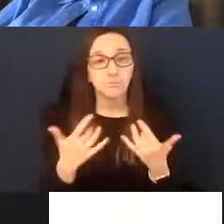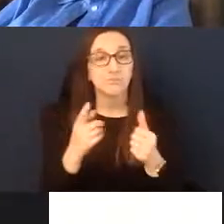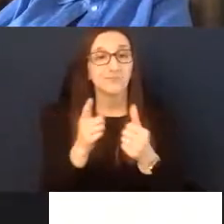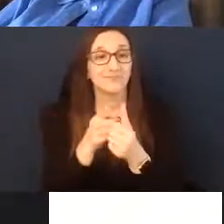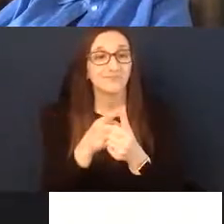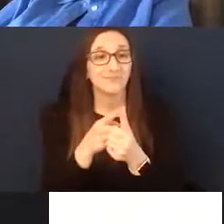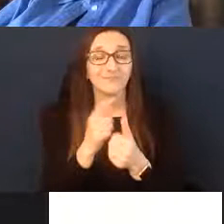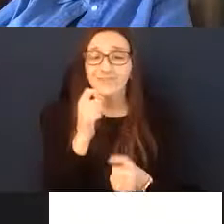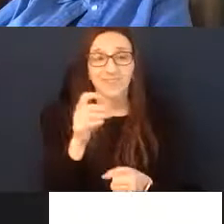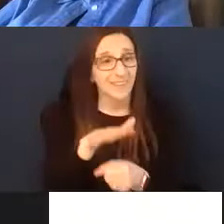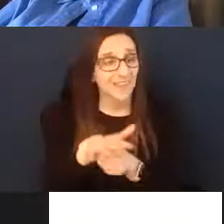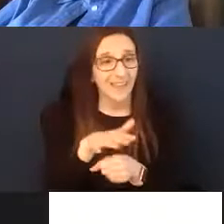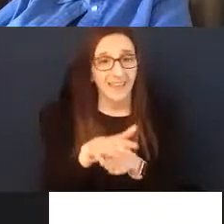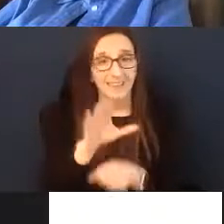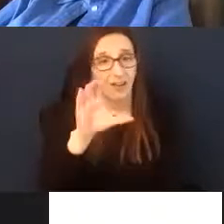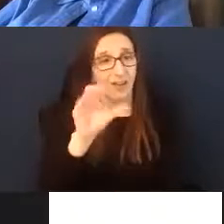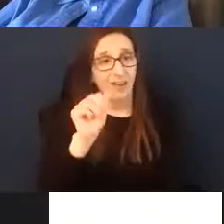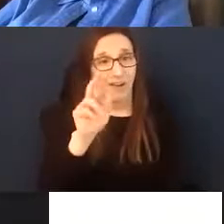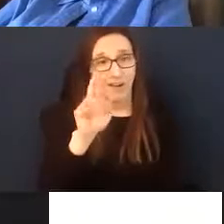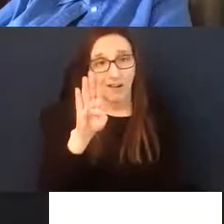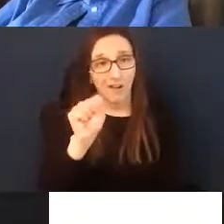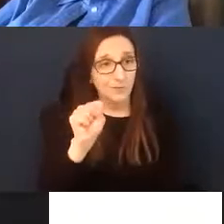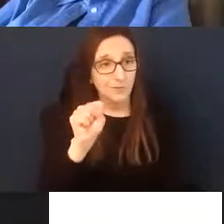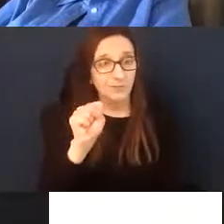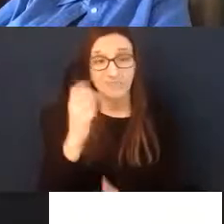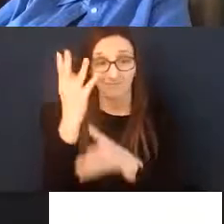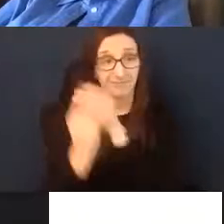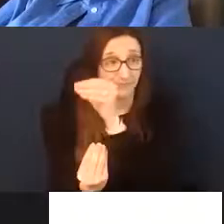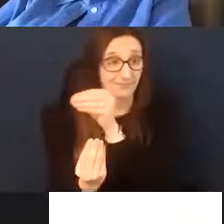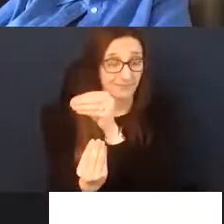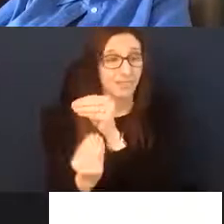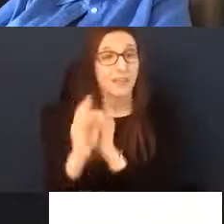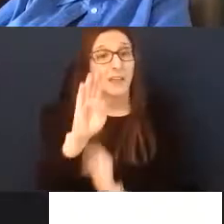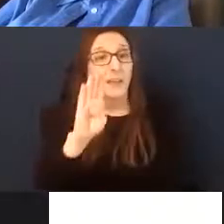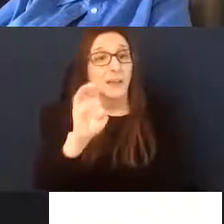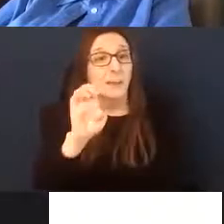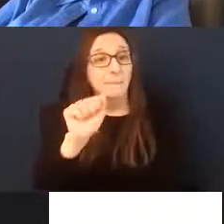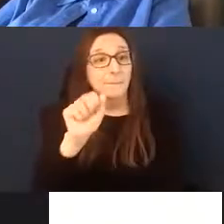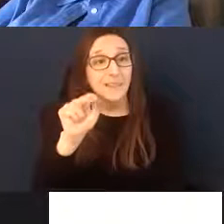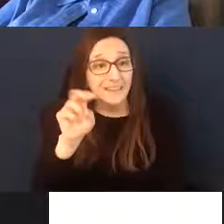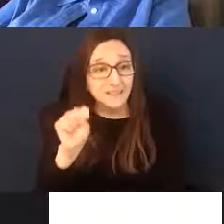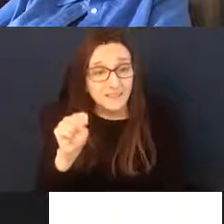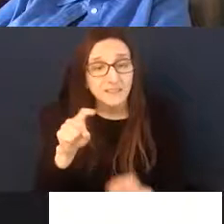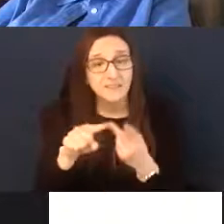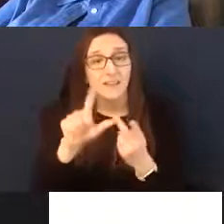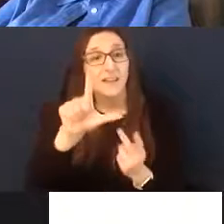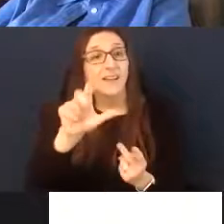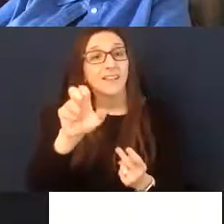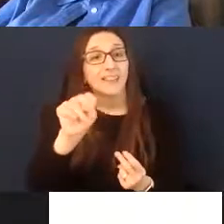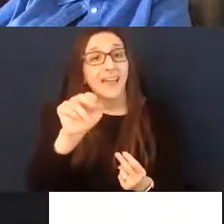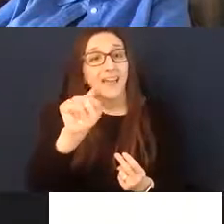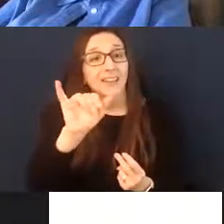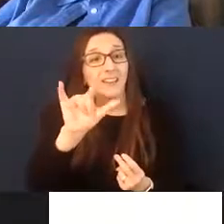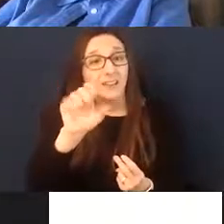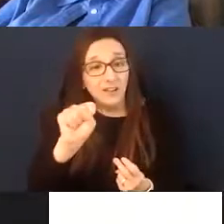is that you are eliminating carbs, beans, lentils, and peas.